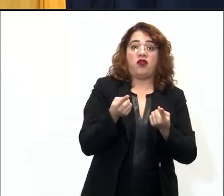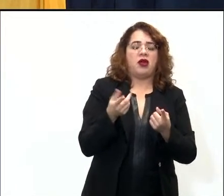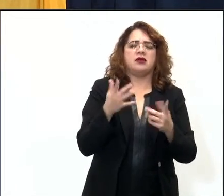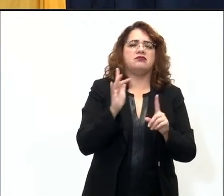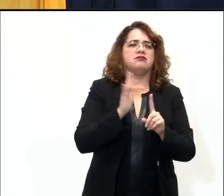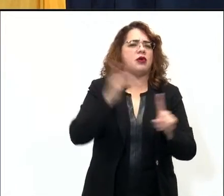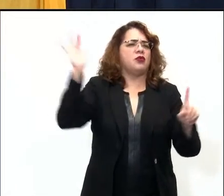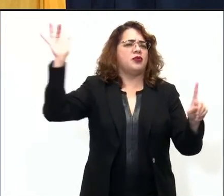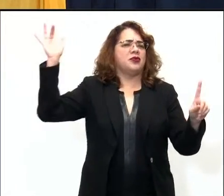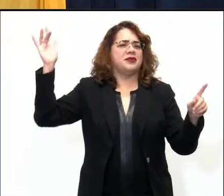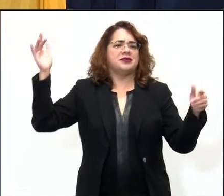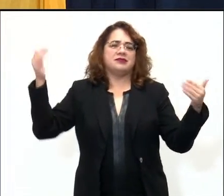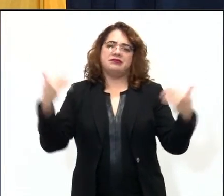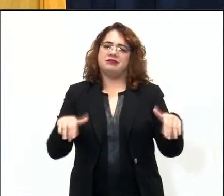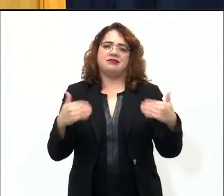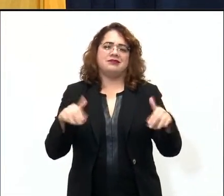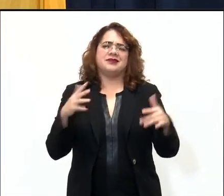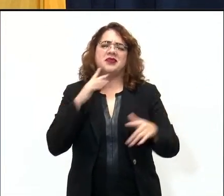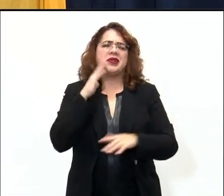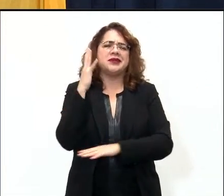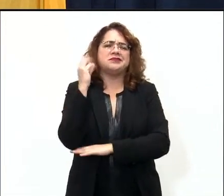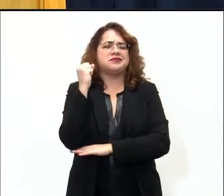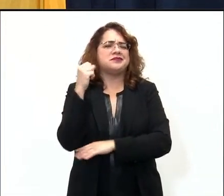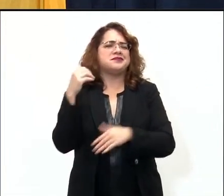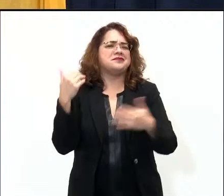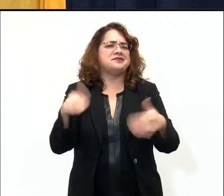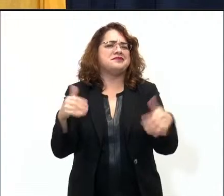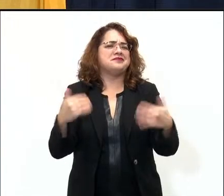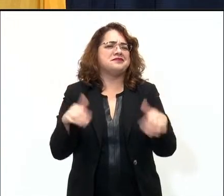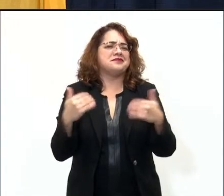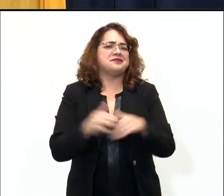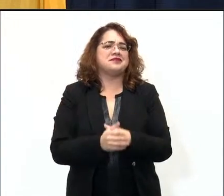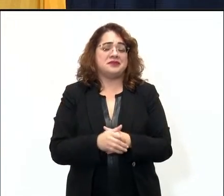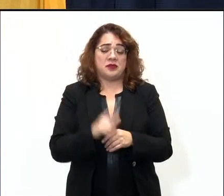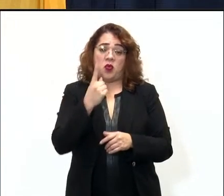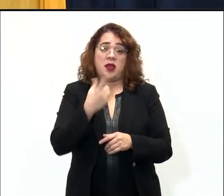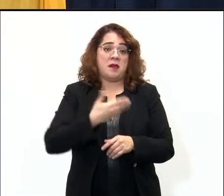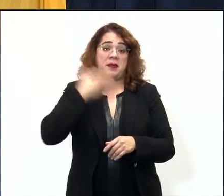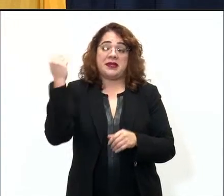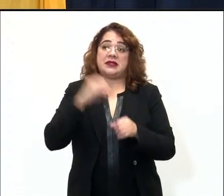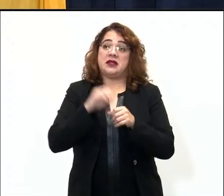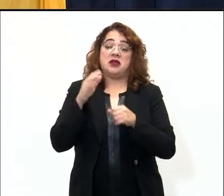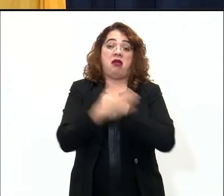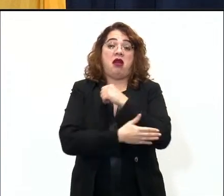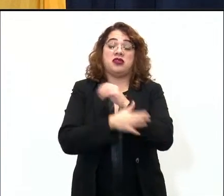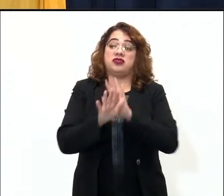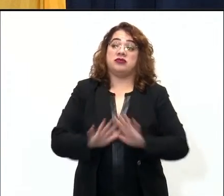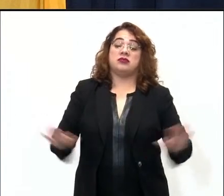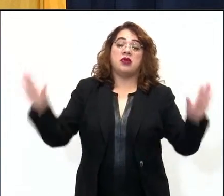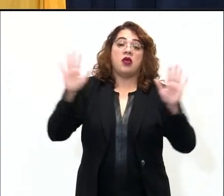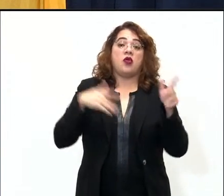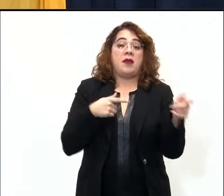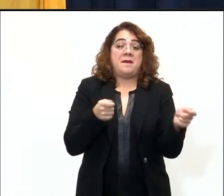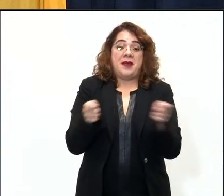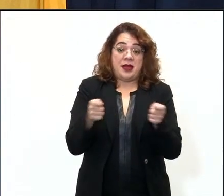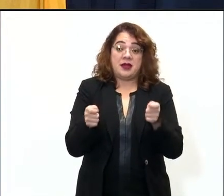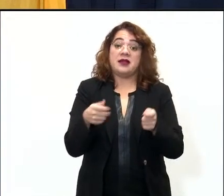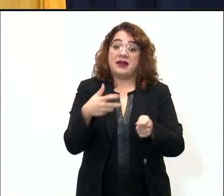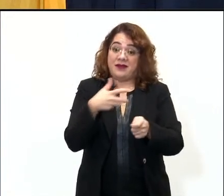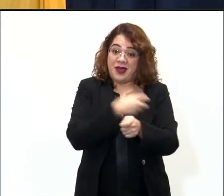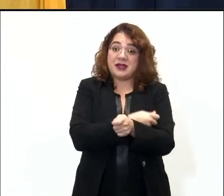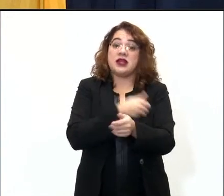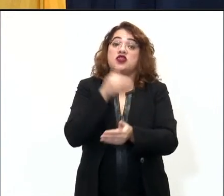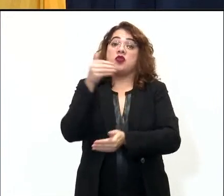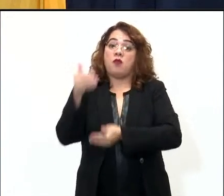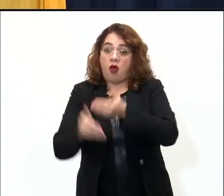stellar, and one of the best, by the way, I think in the state and the country. And we're managing our vaccination process, which I also think is actually going very